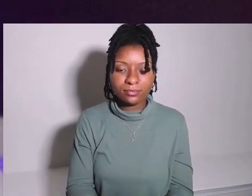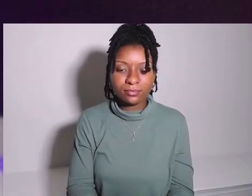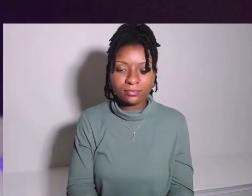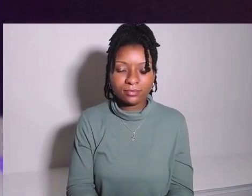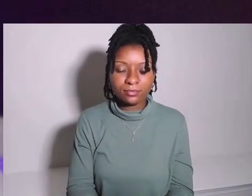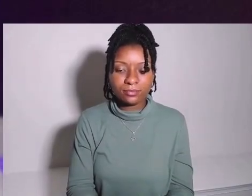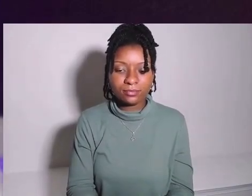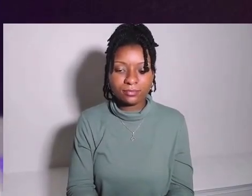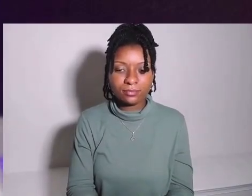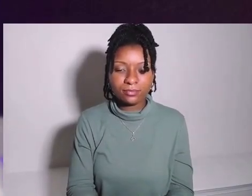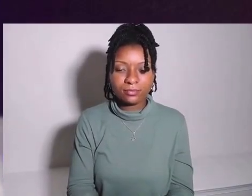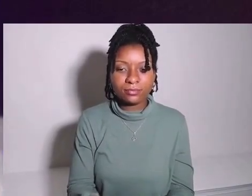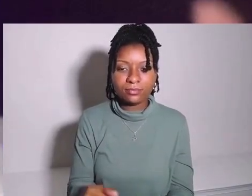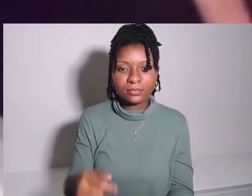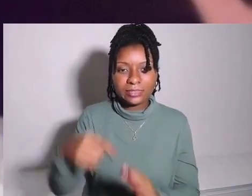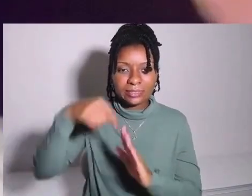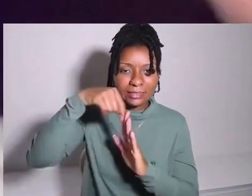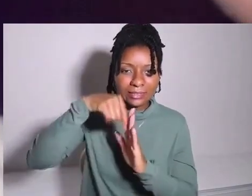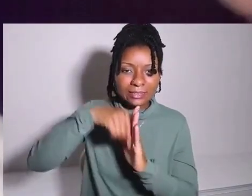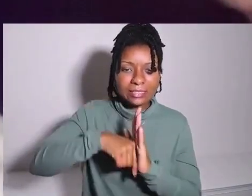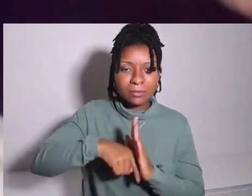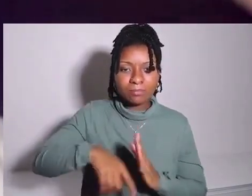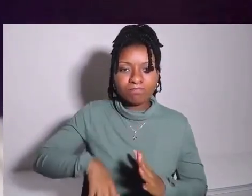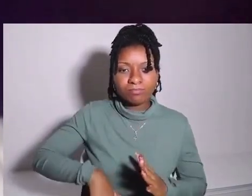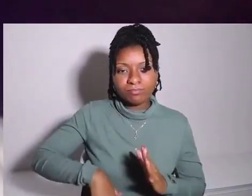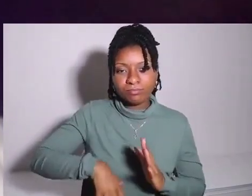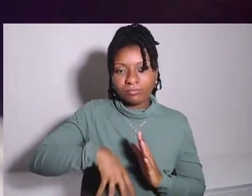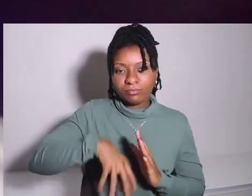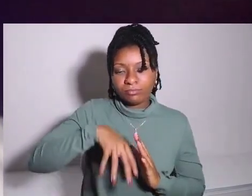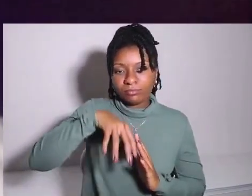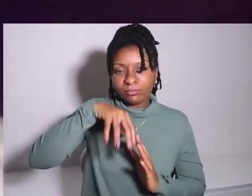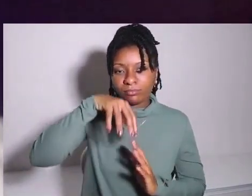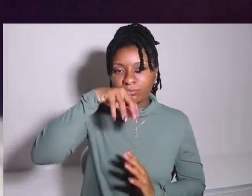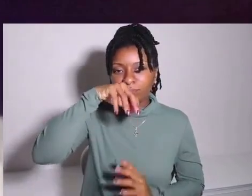Or inhaling deeply and exhaling quietly.